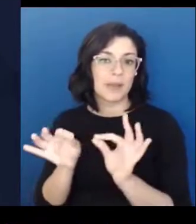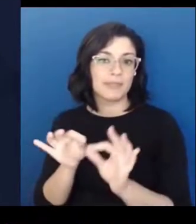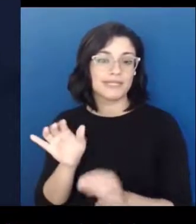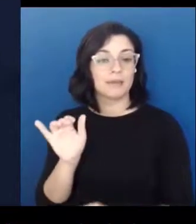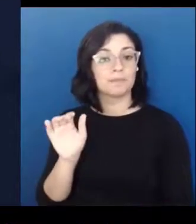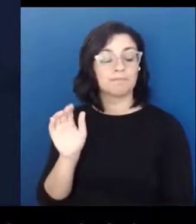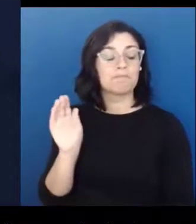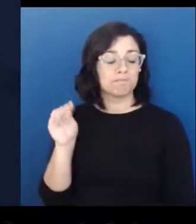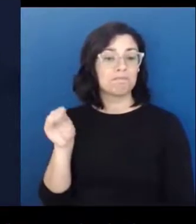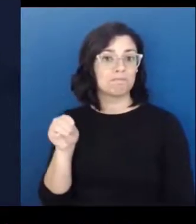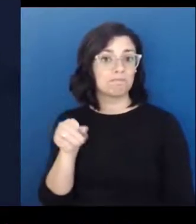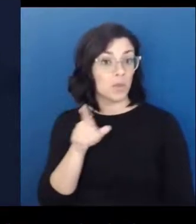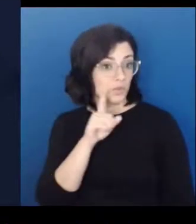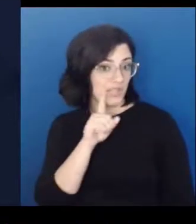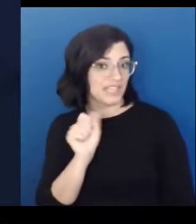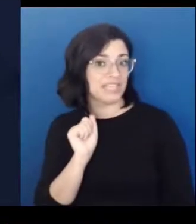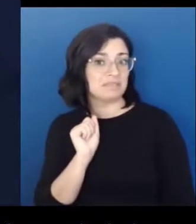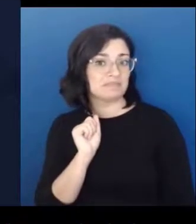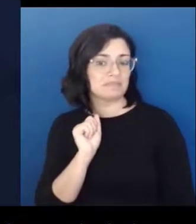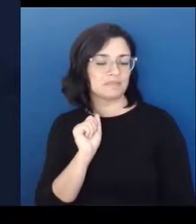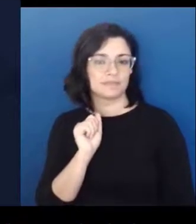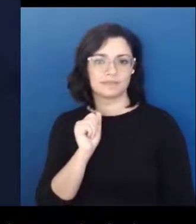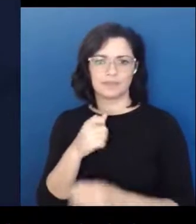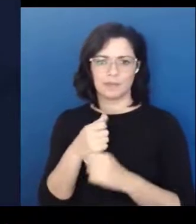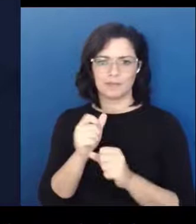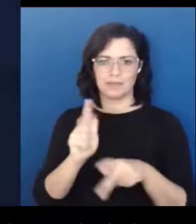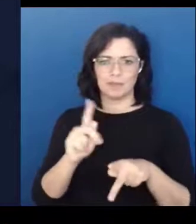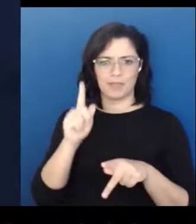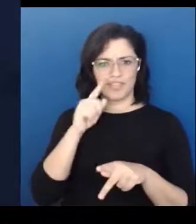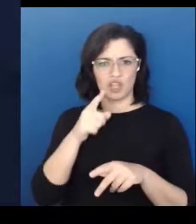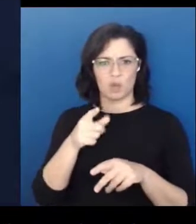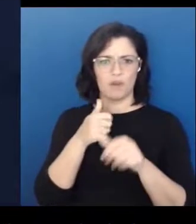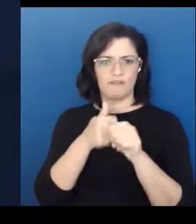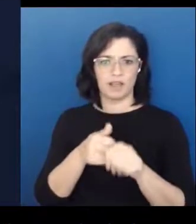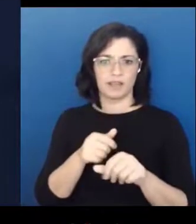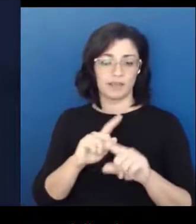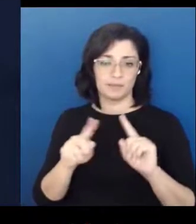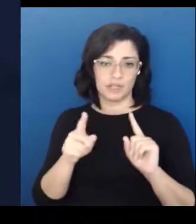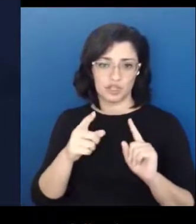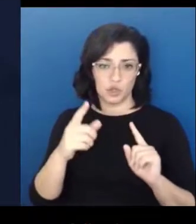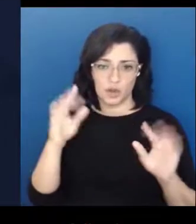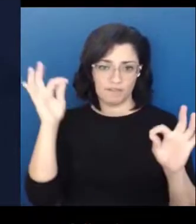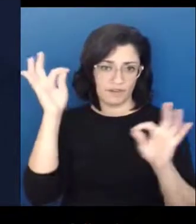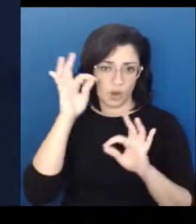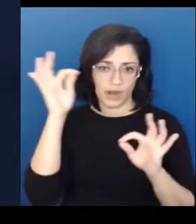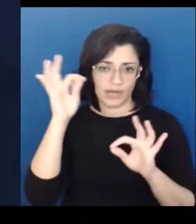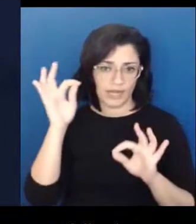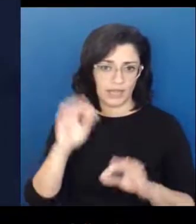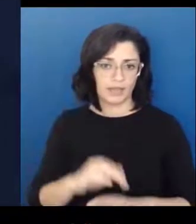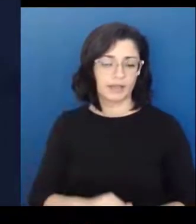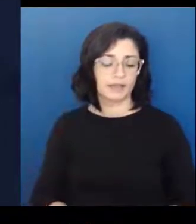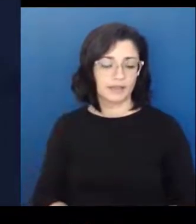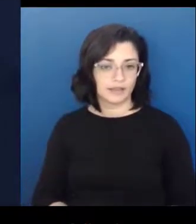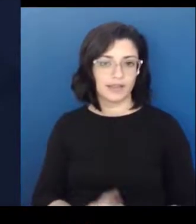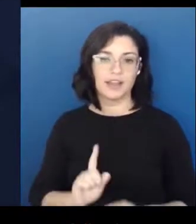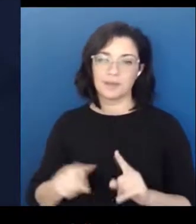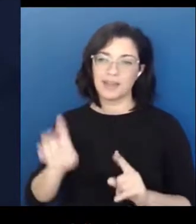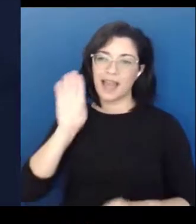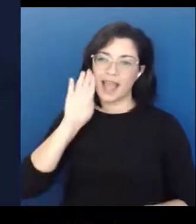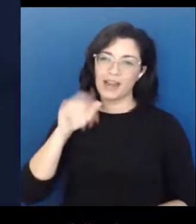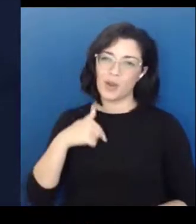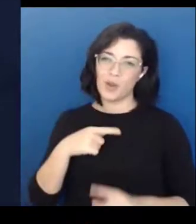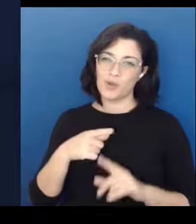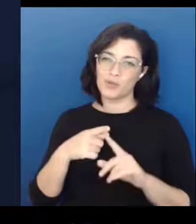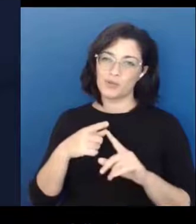think you're following when you have not got a clue. But I know from experience how bluffing